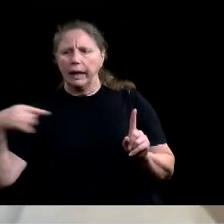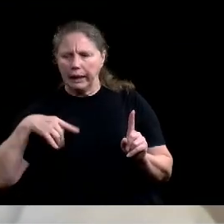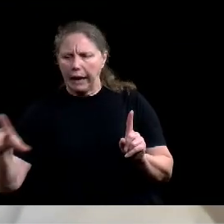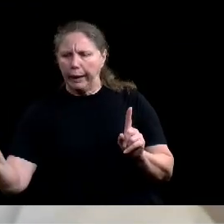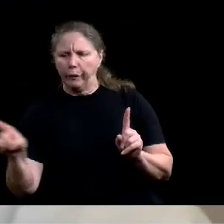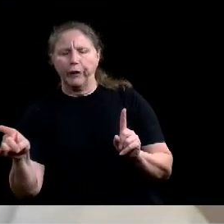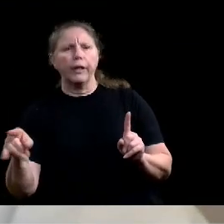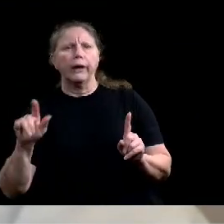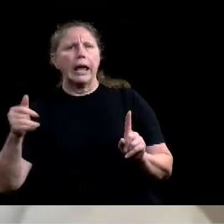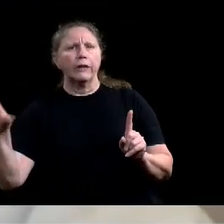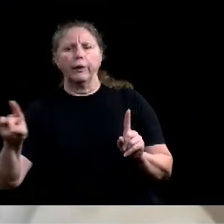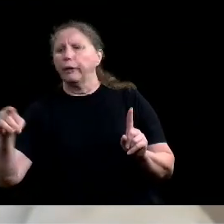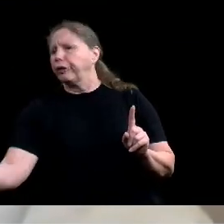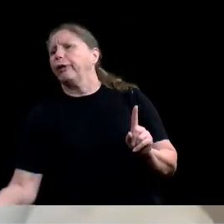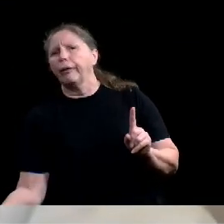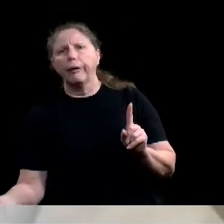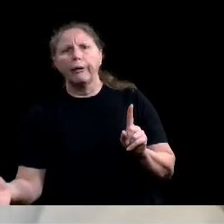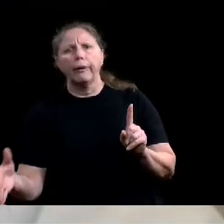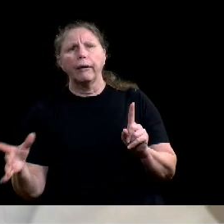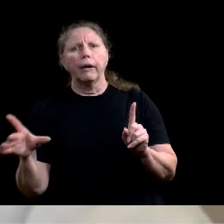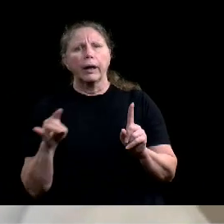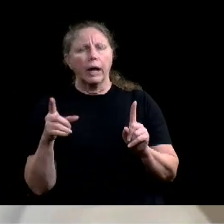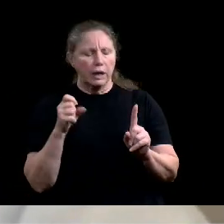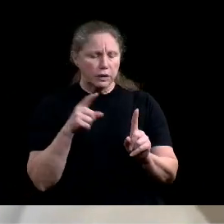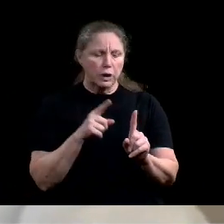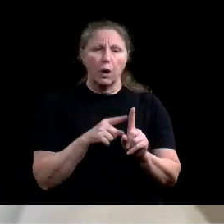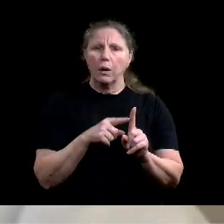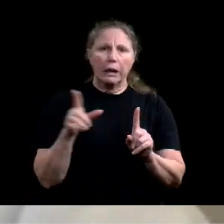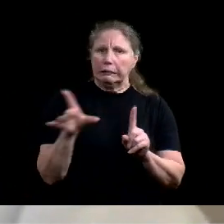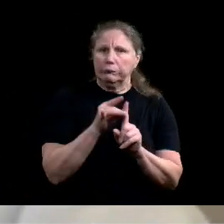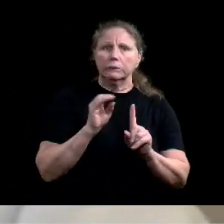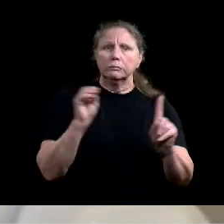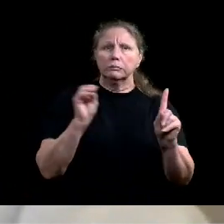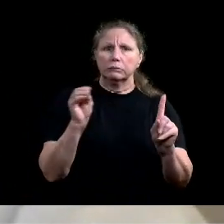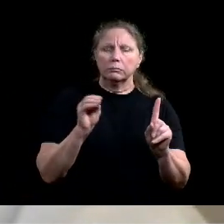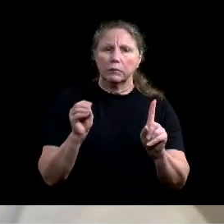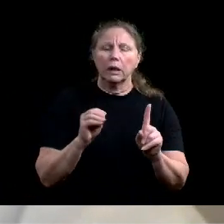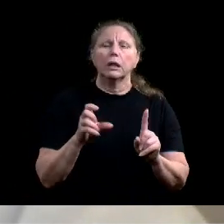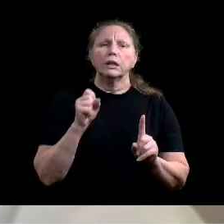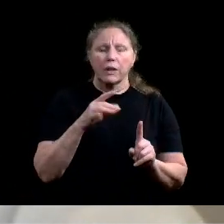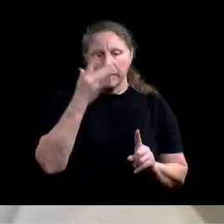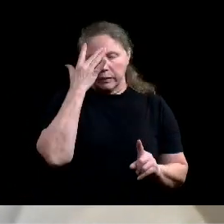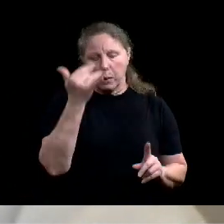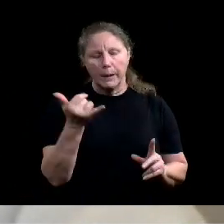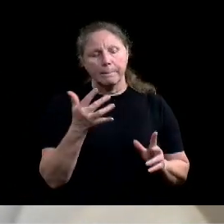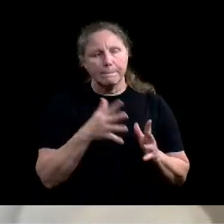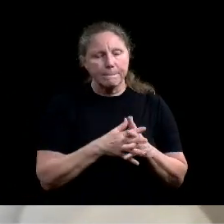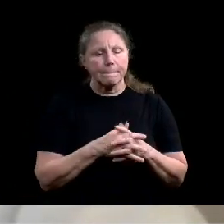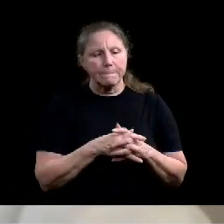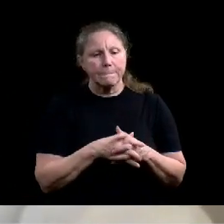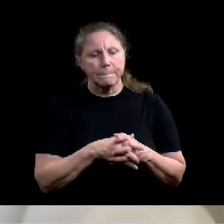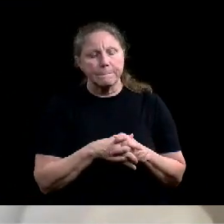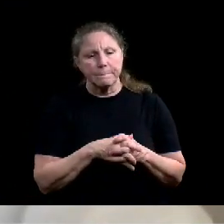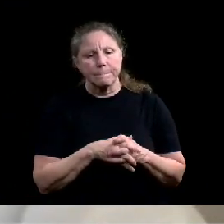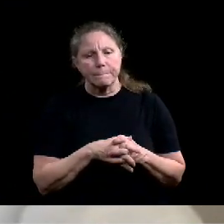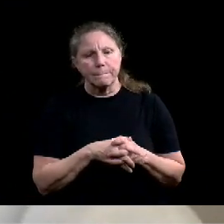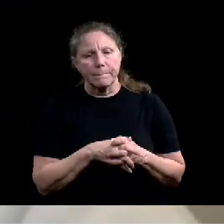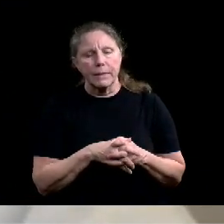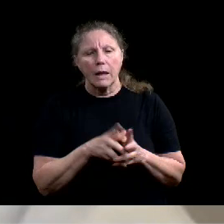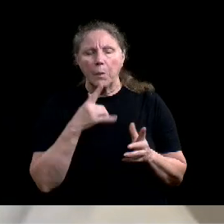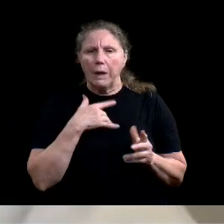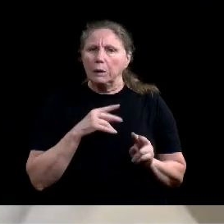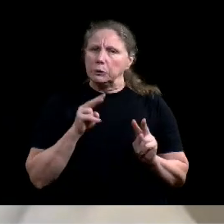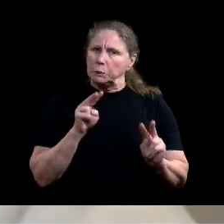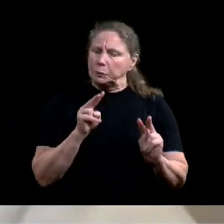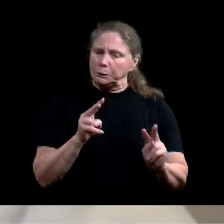throughout the rest of the herd. So this is why, we're anxious about a vaccine someday for